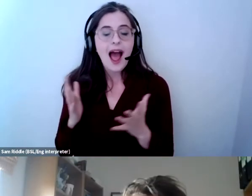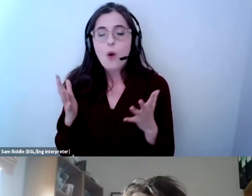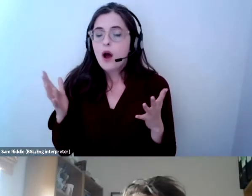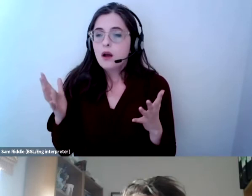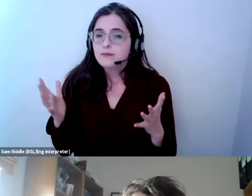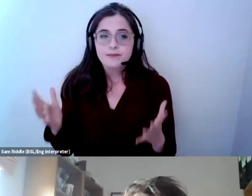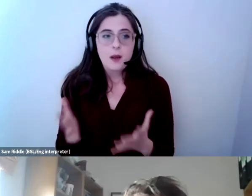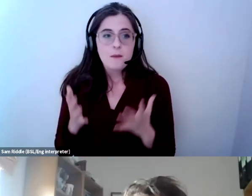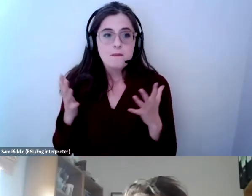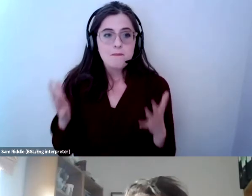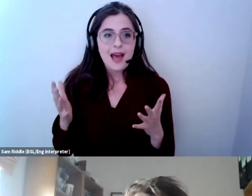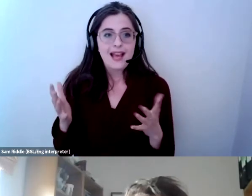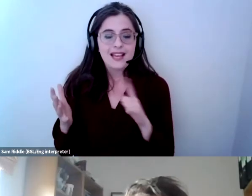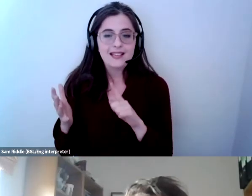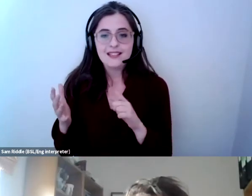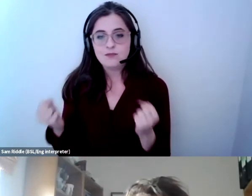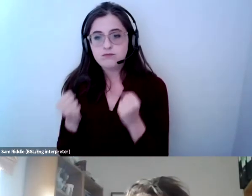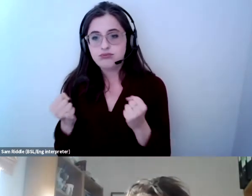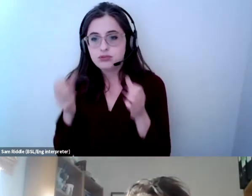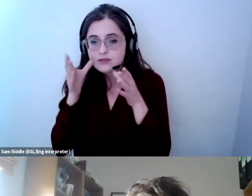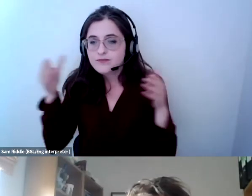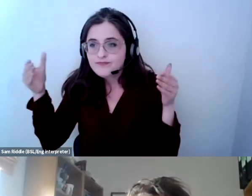are concentrating on